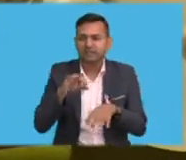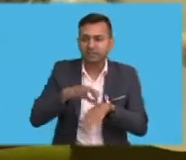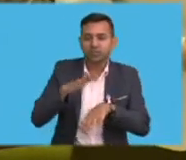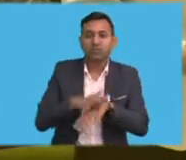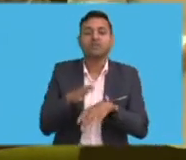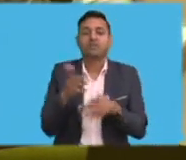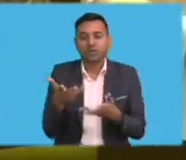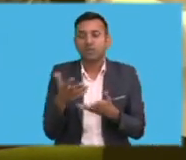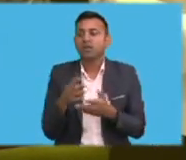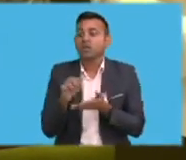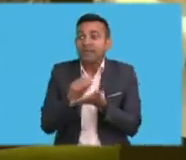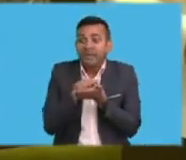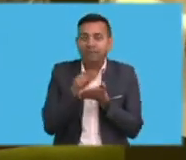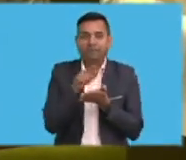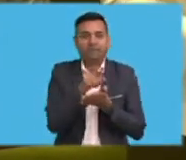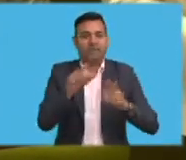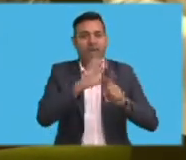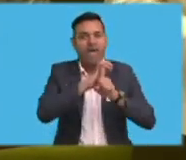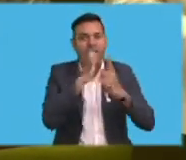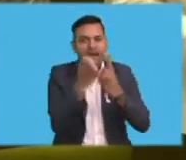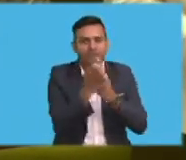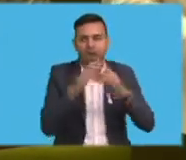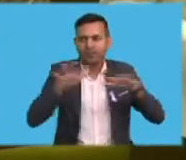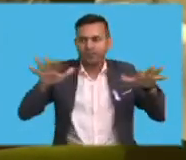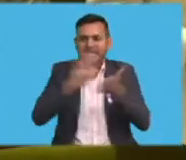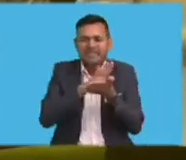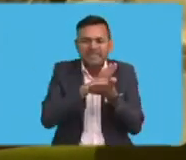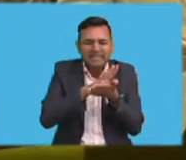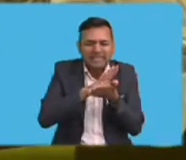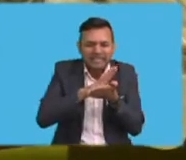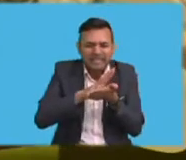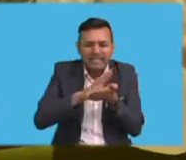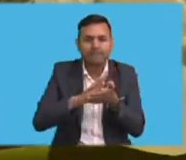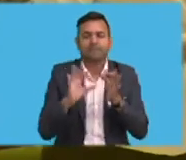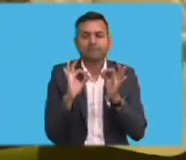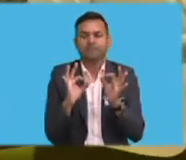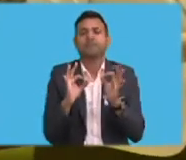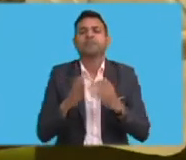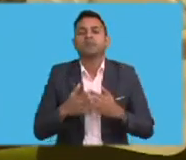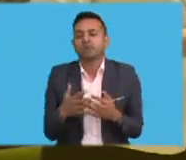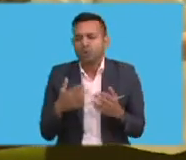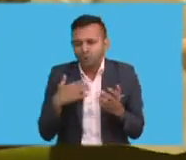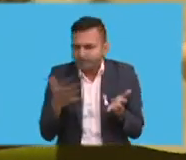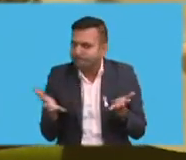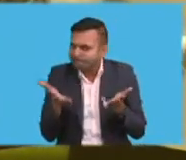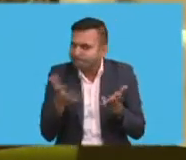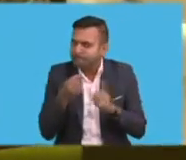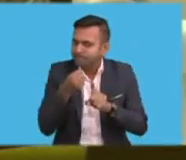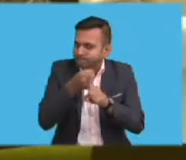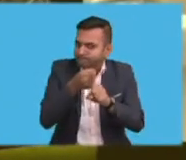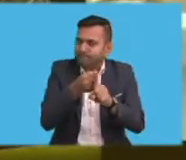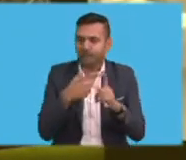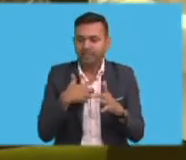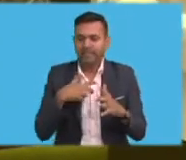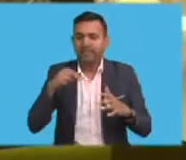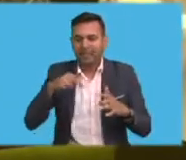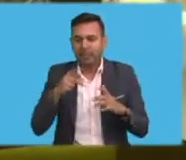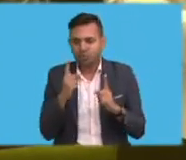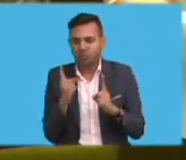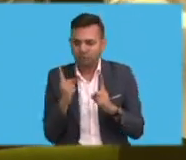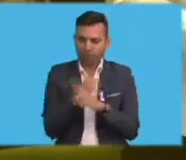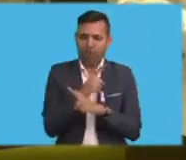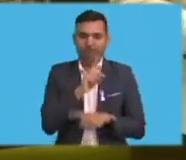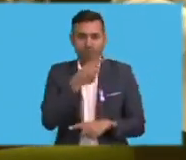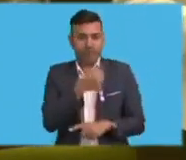environmental clean, and again, that's what we are promoting. Madam Speaker, we need to change our attitudes, and we need to